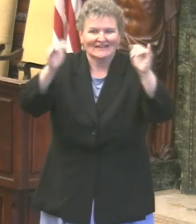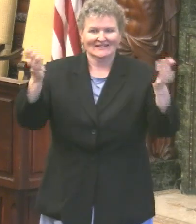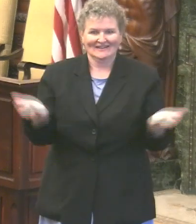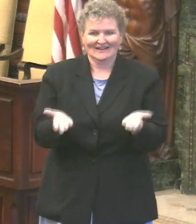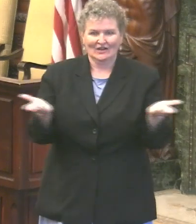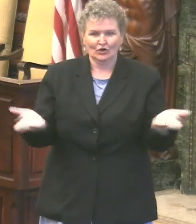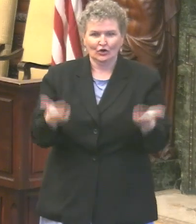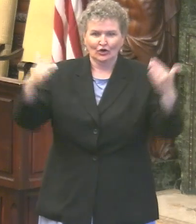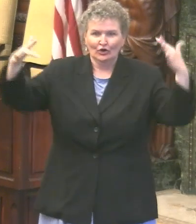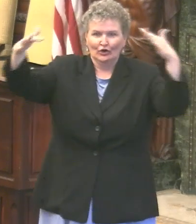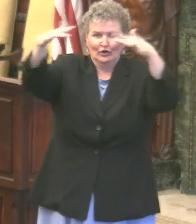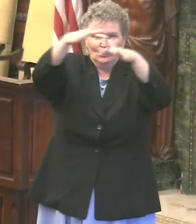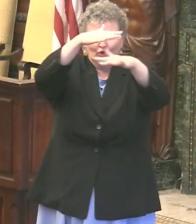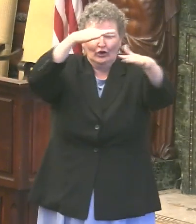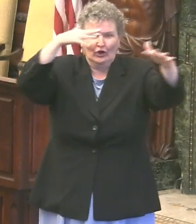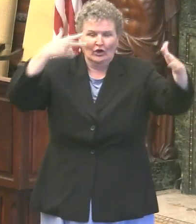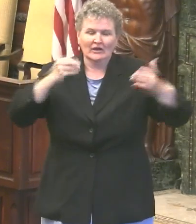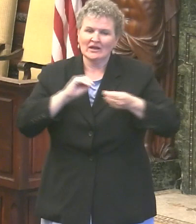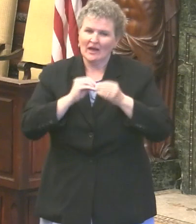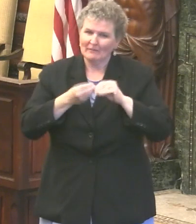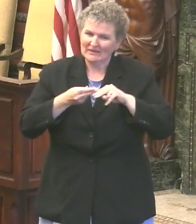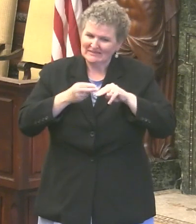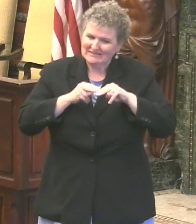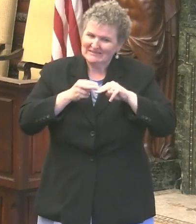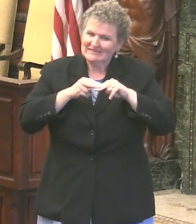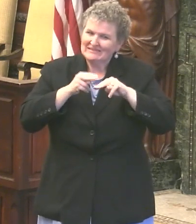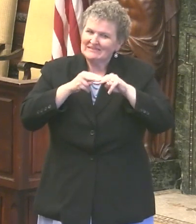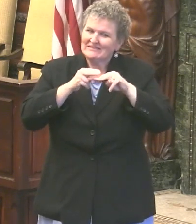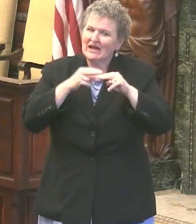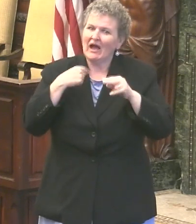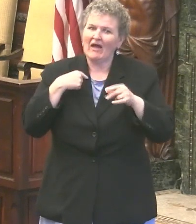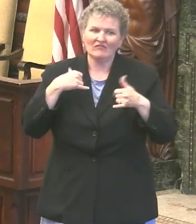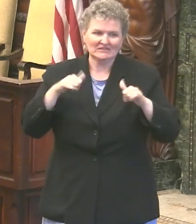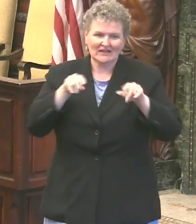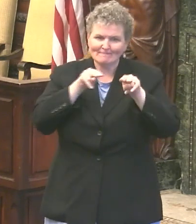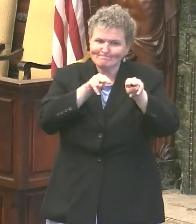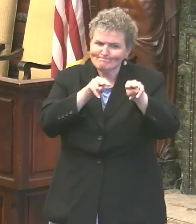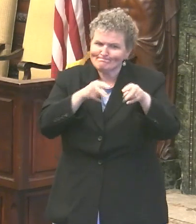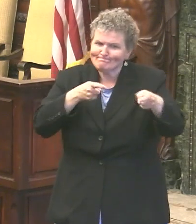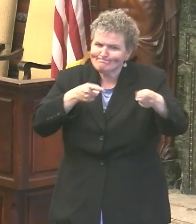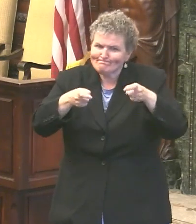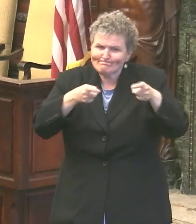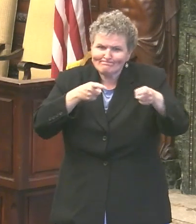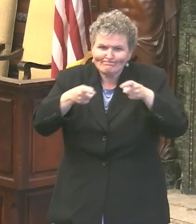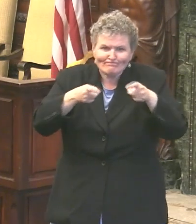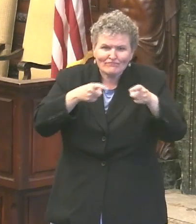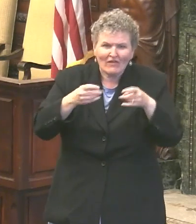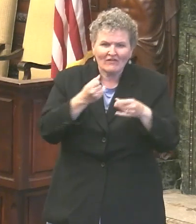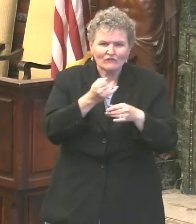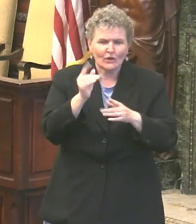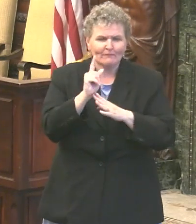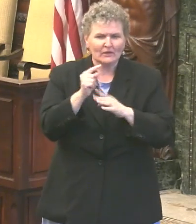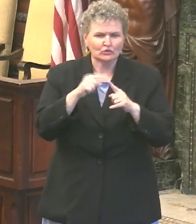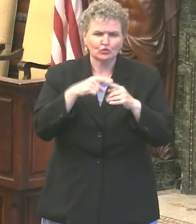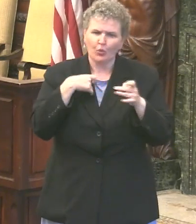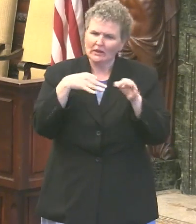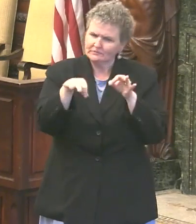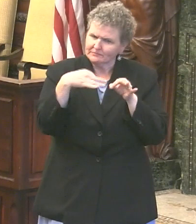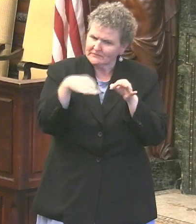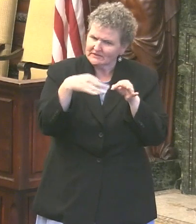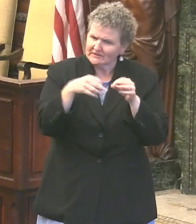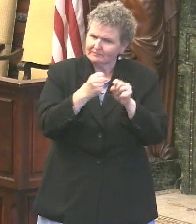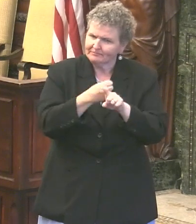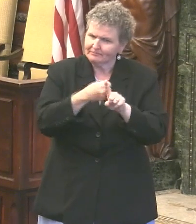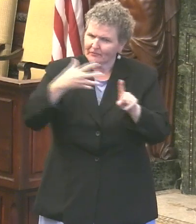Philadelphia. We're going to have to learn how to live with it and how to manage it. So I thought I'd take a few minutes now to step back and talk about where we are with